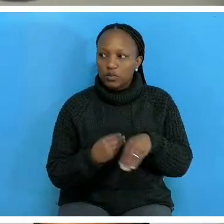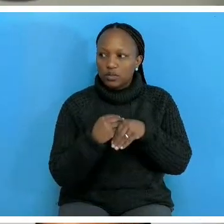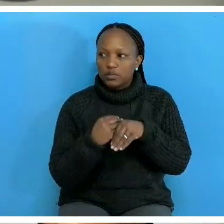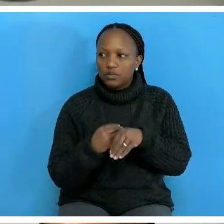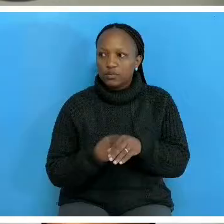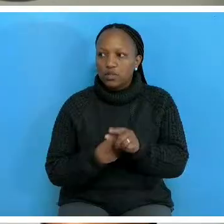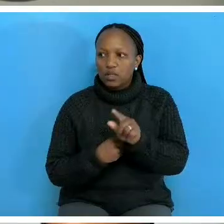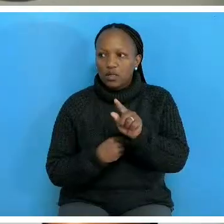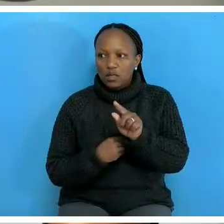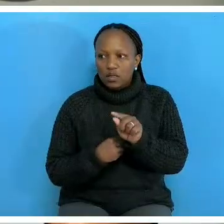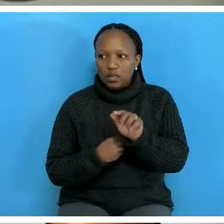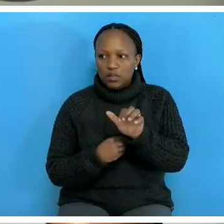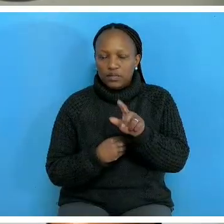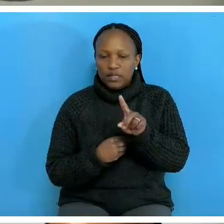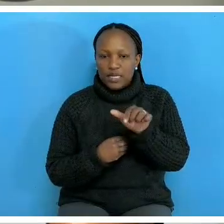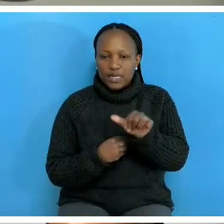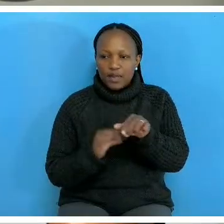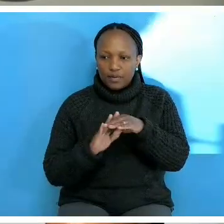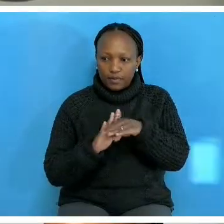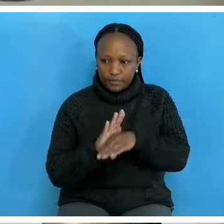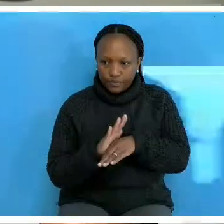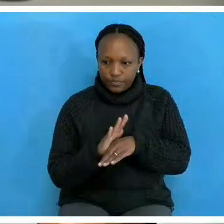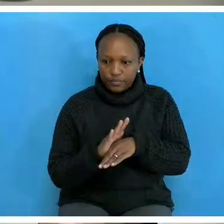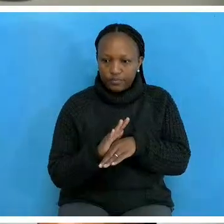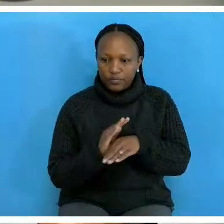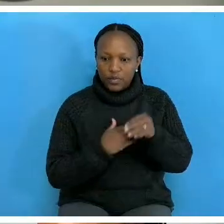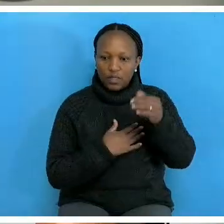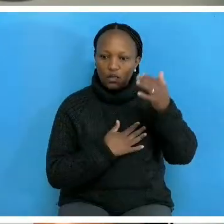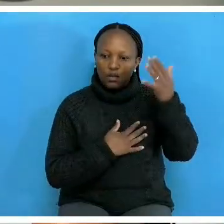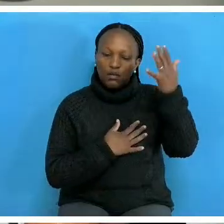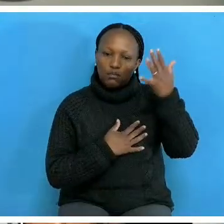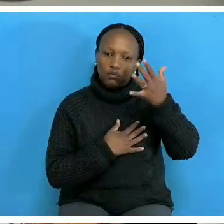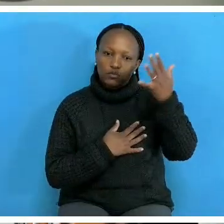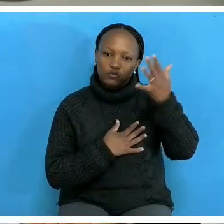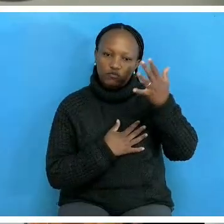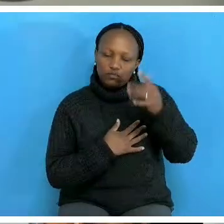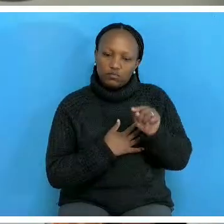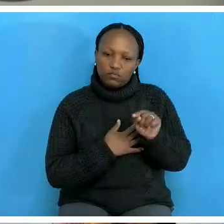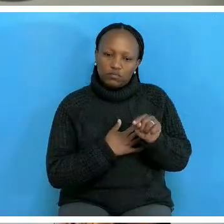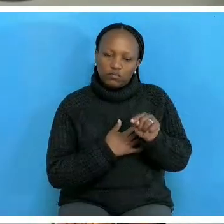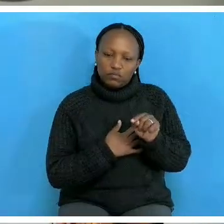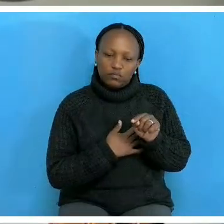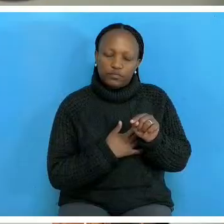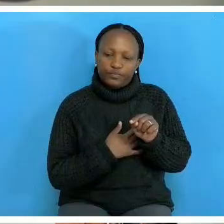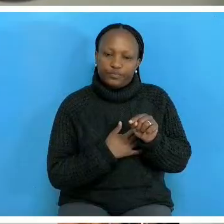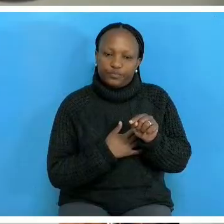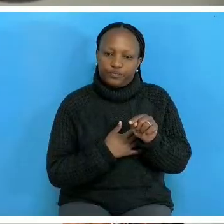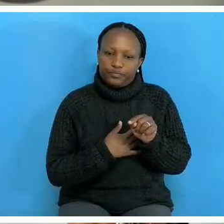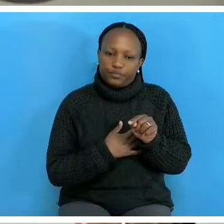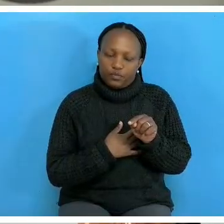program, that the presentation that was made, we are scheduling